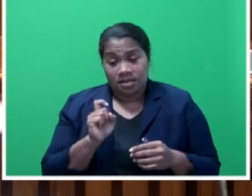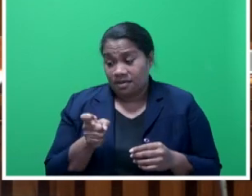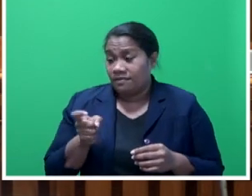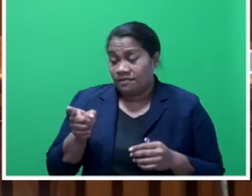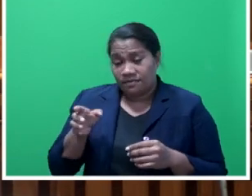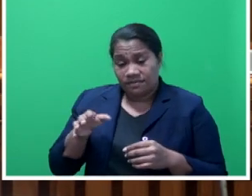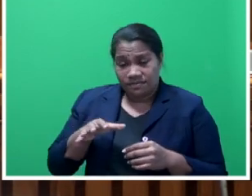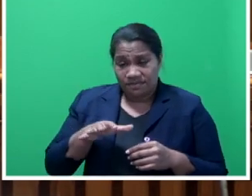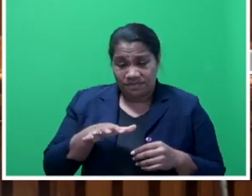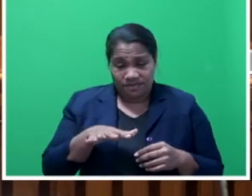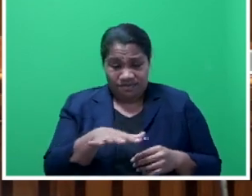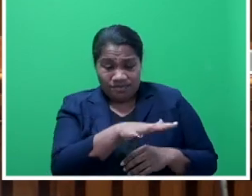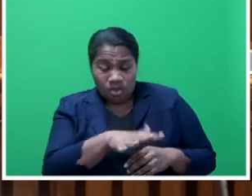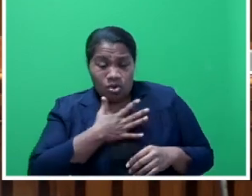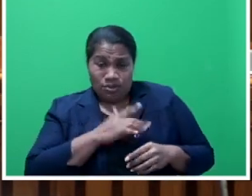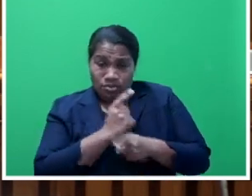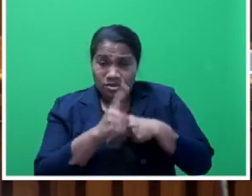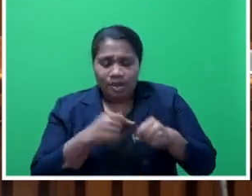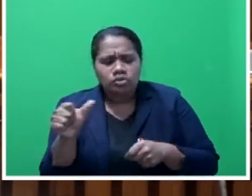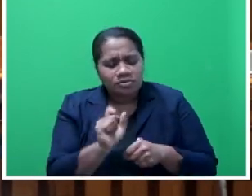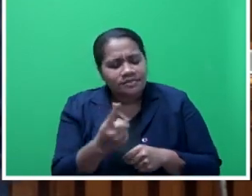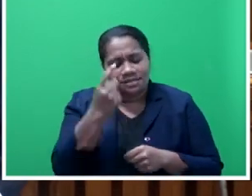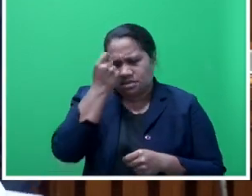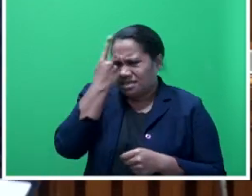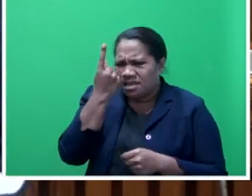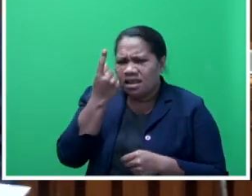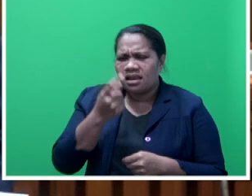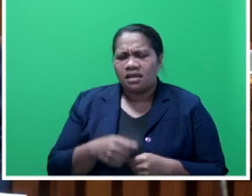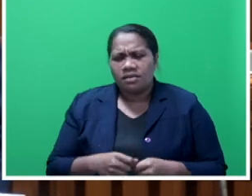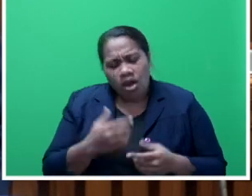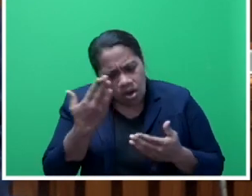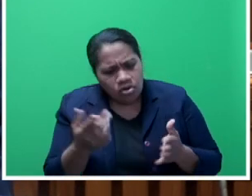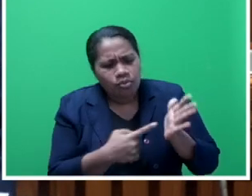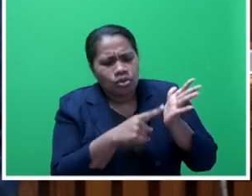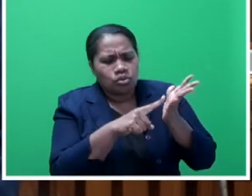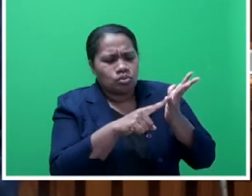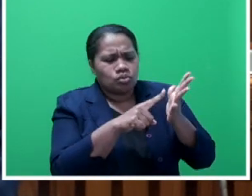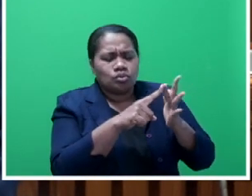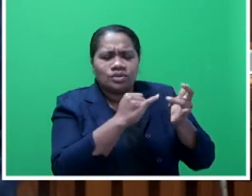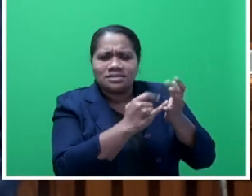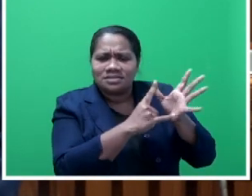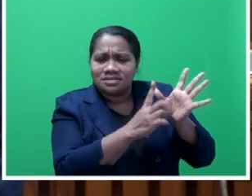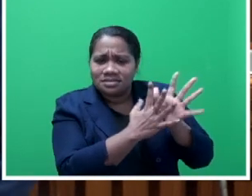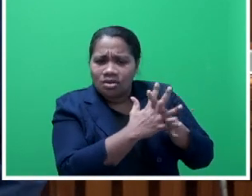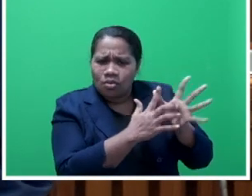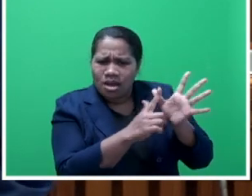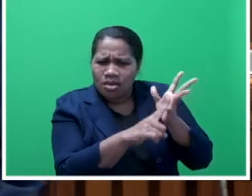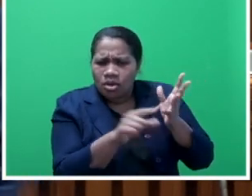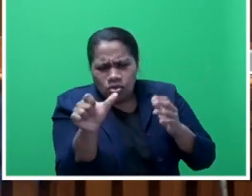FDB, you need to understand it. Honourable Tui Sawau, who claims to be some sort of an expert, should know this. And I've got the figures here.